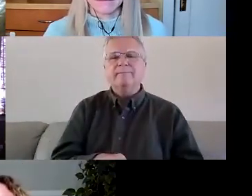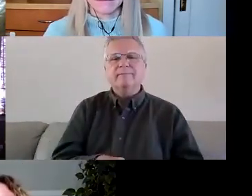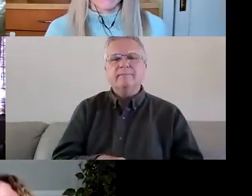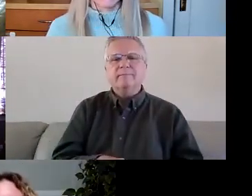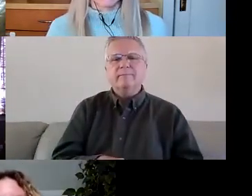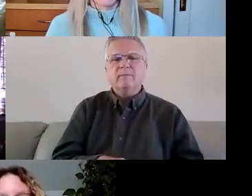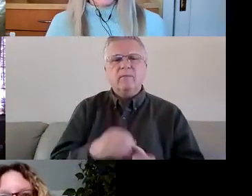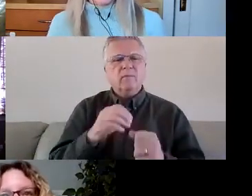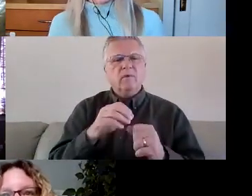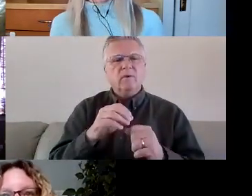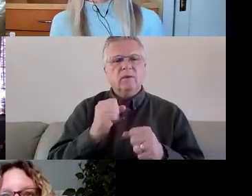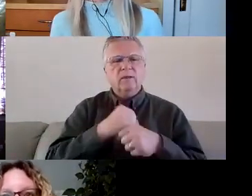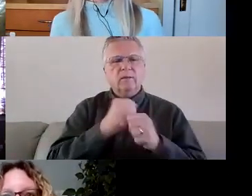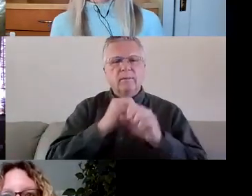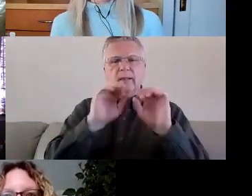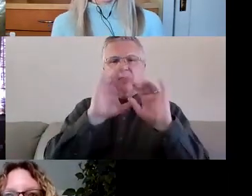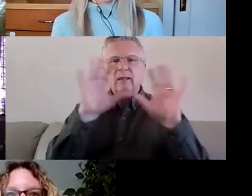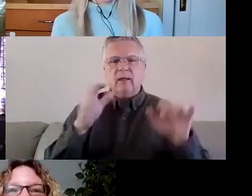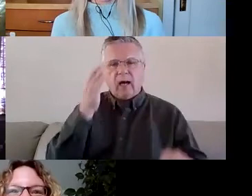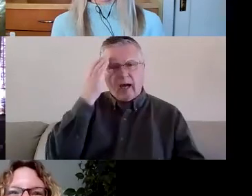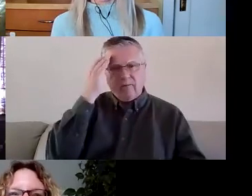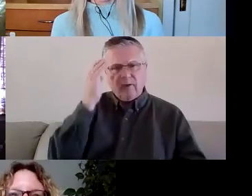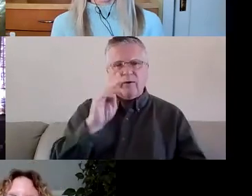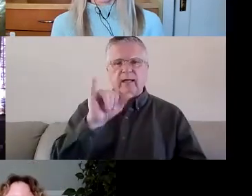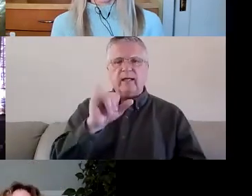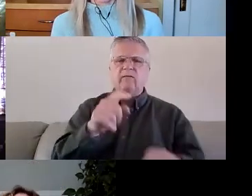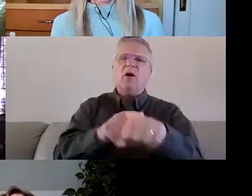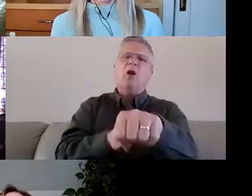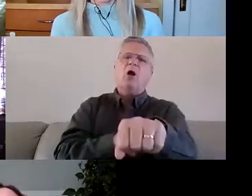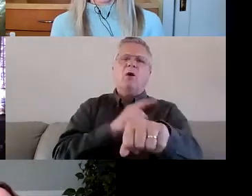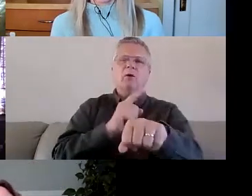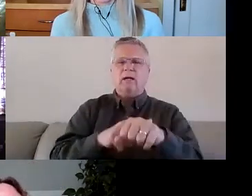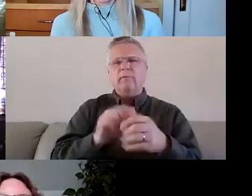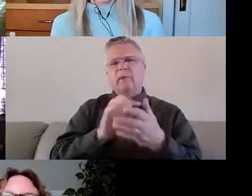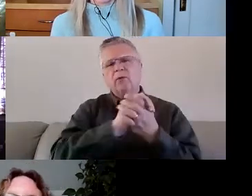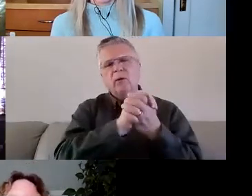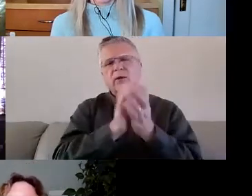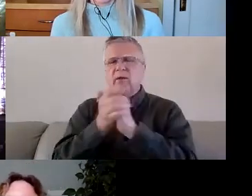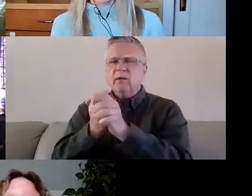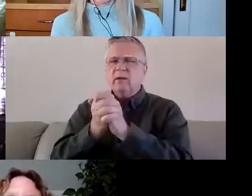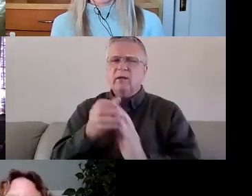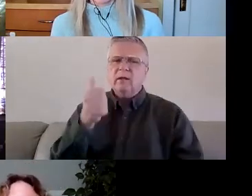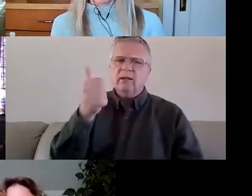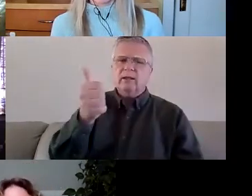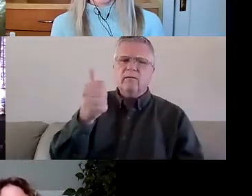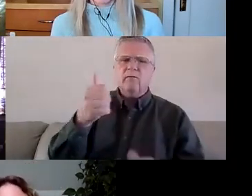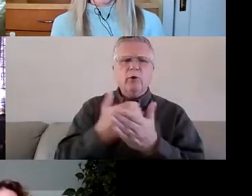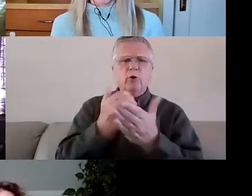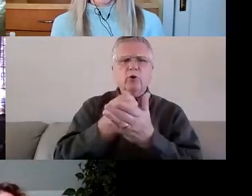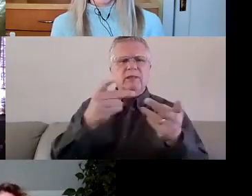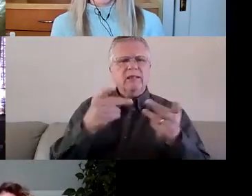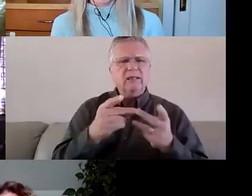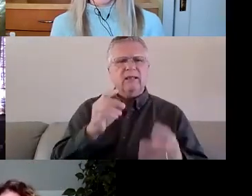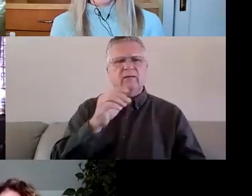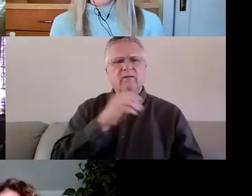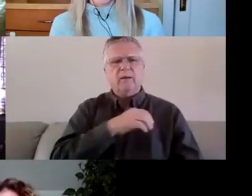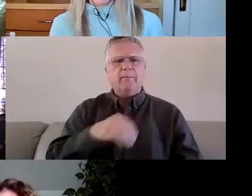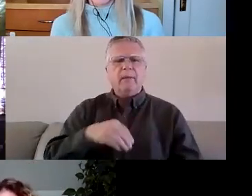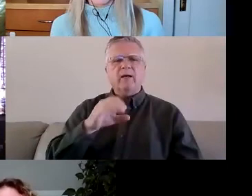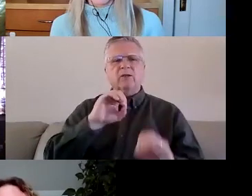Full disclosure, I've known Kathy for a very long time. And congratulations at your new position and for the mayor's office